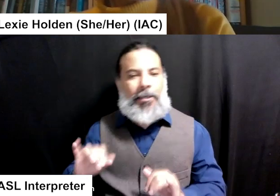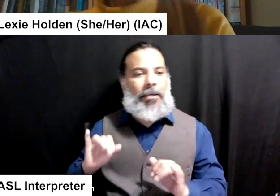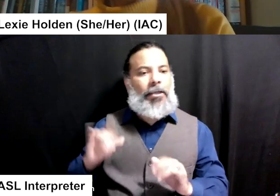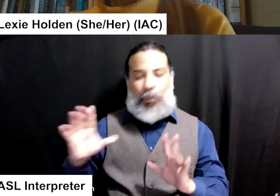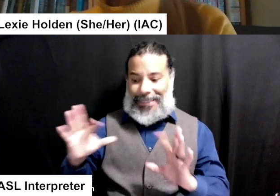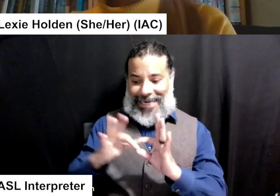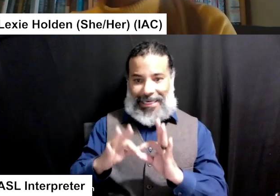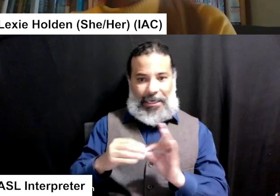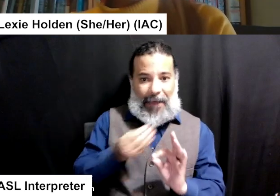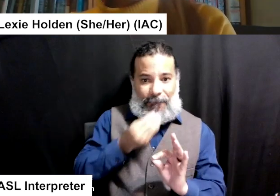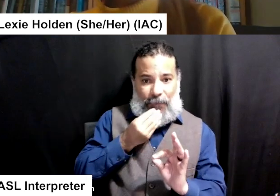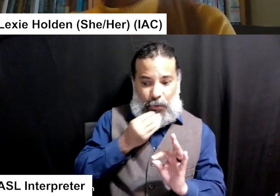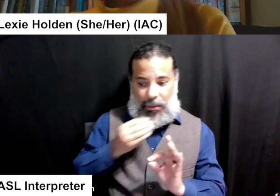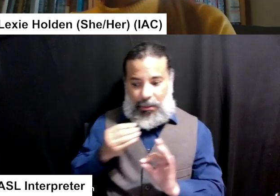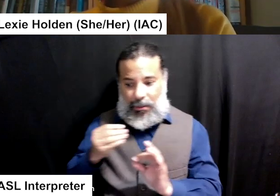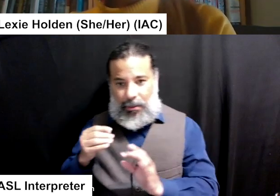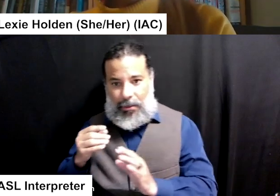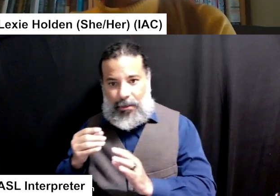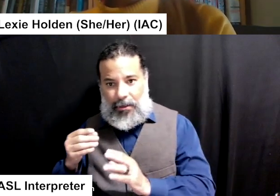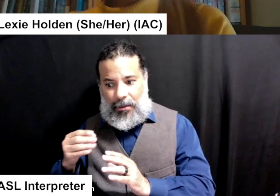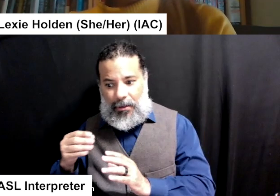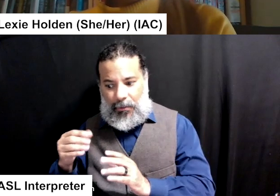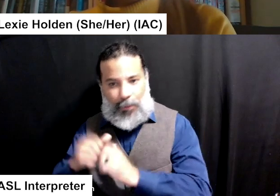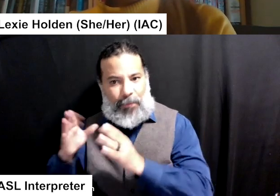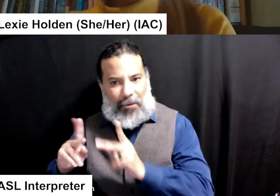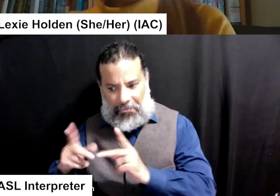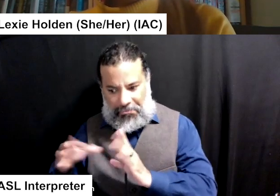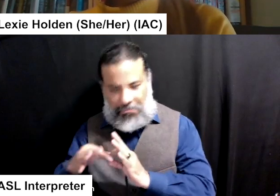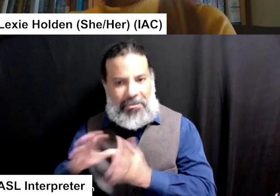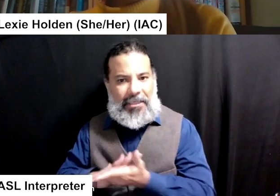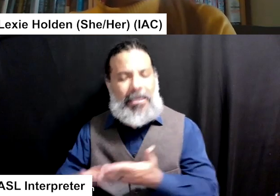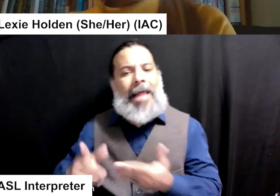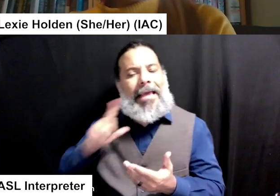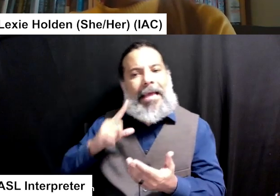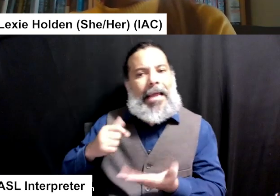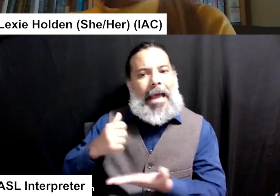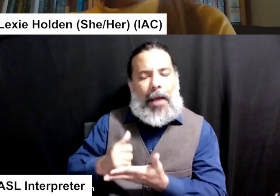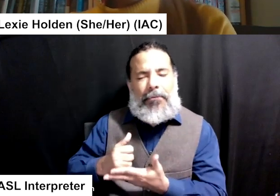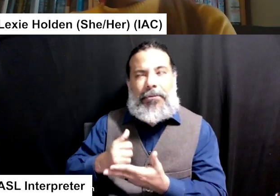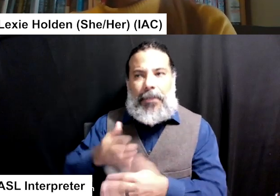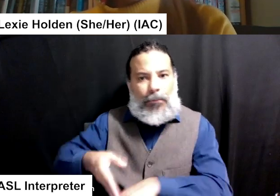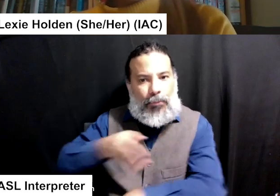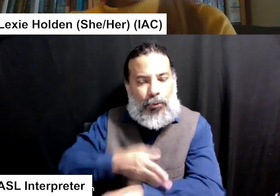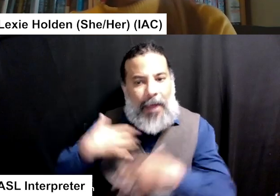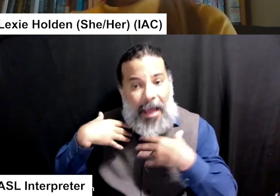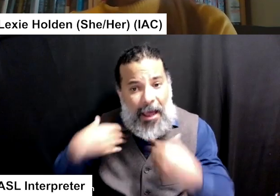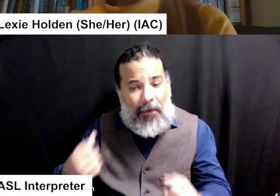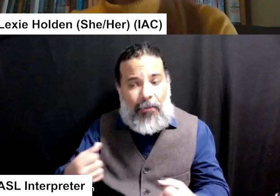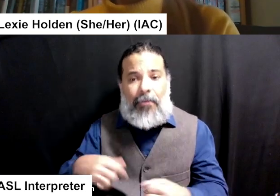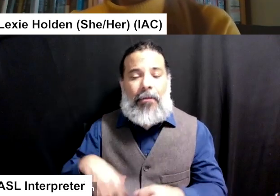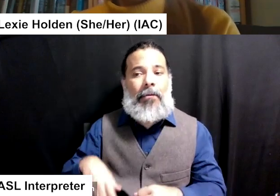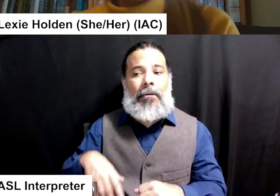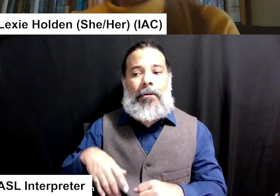people to the food that they eat. And I think that it creates overall health and well-being, because you